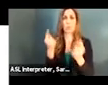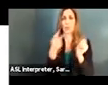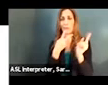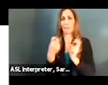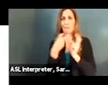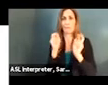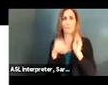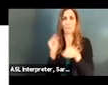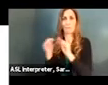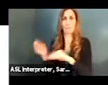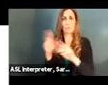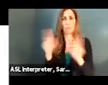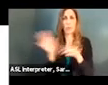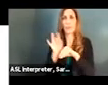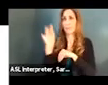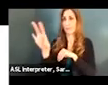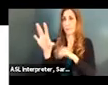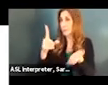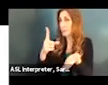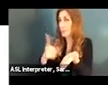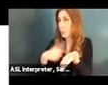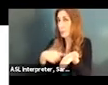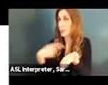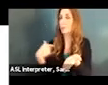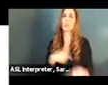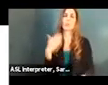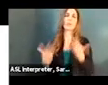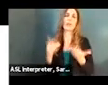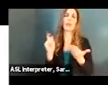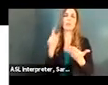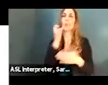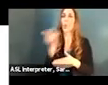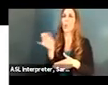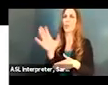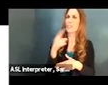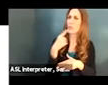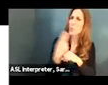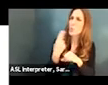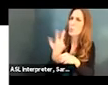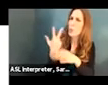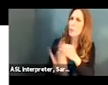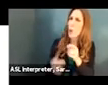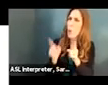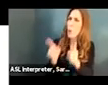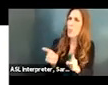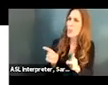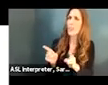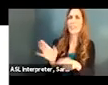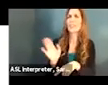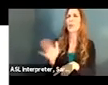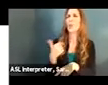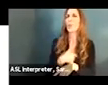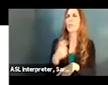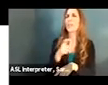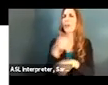on it and send it to you. But sometimes we might have to then call you and say, are you using both of those? Because we need